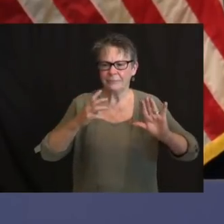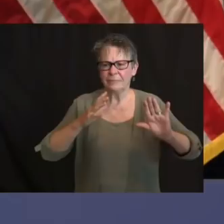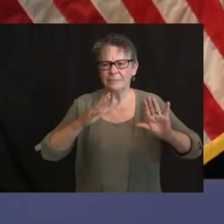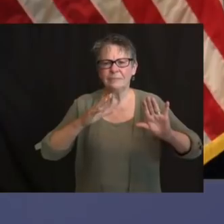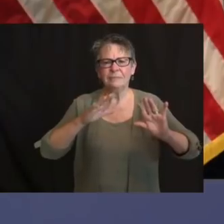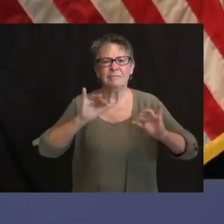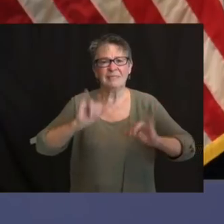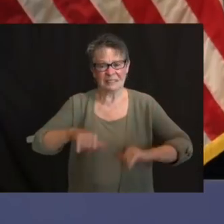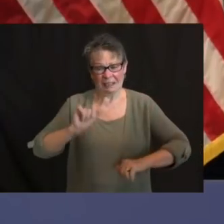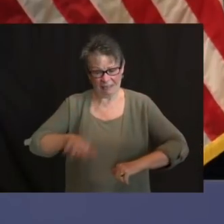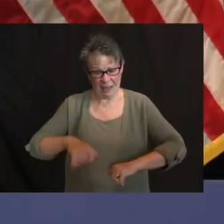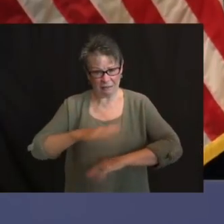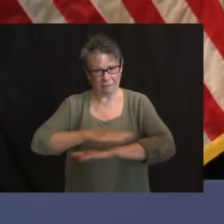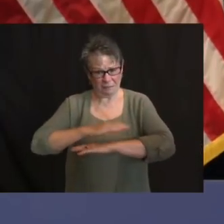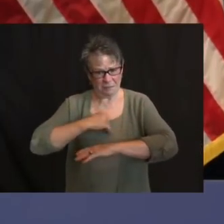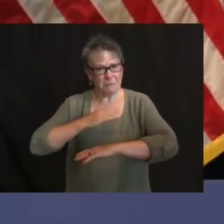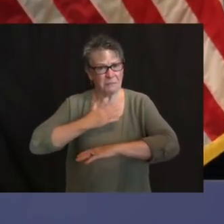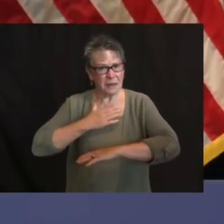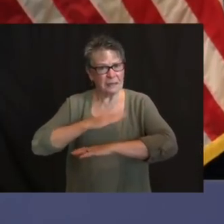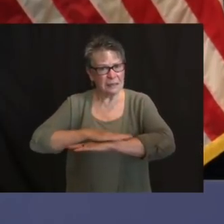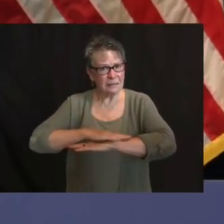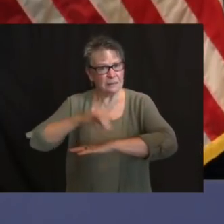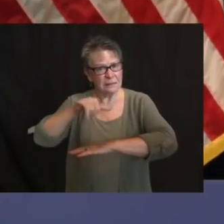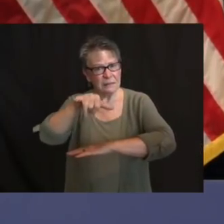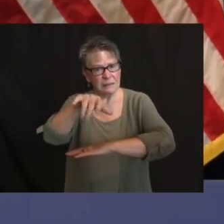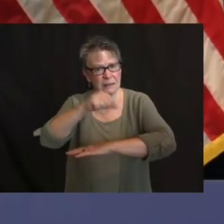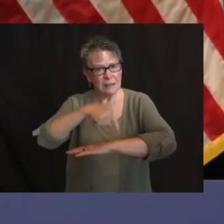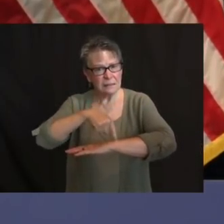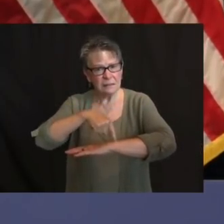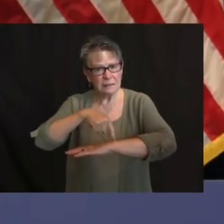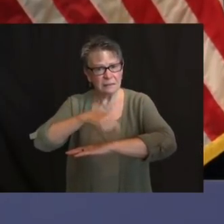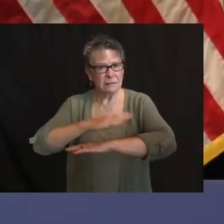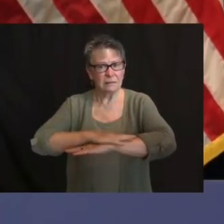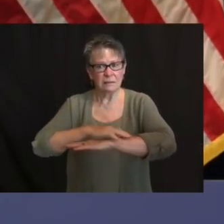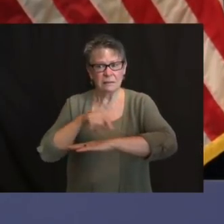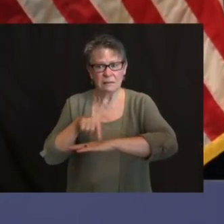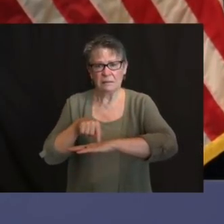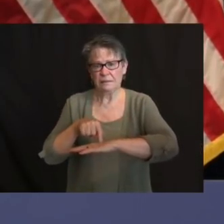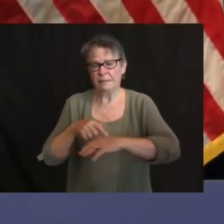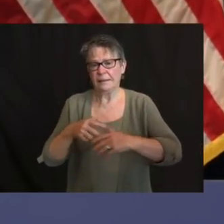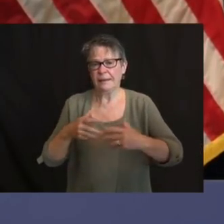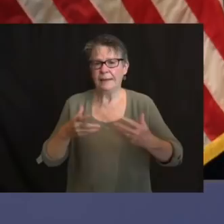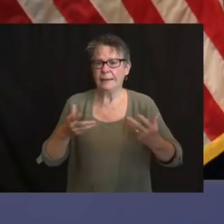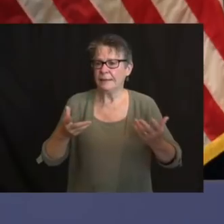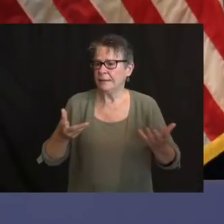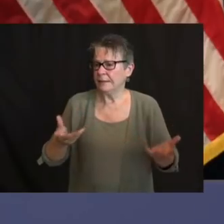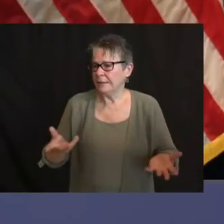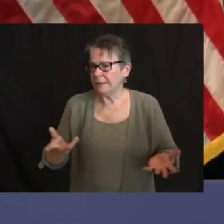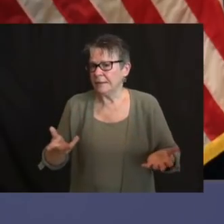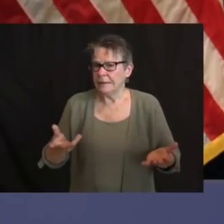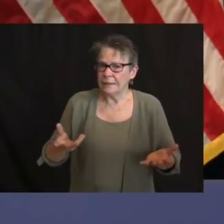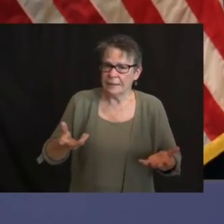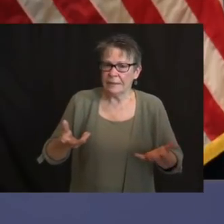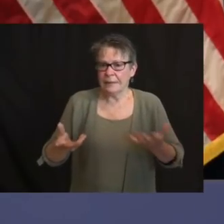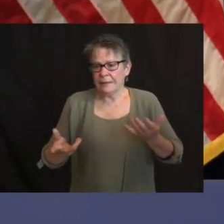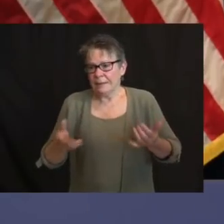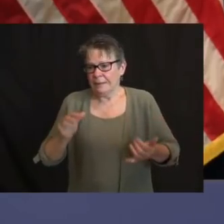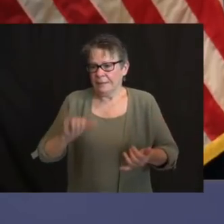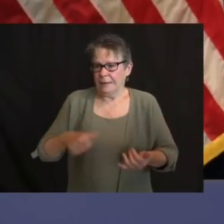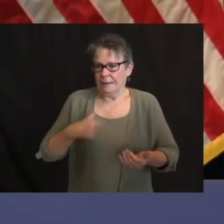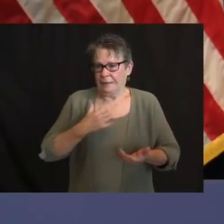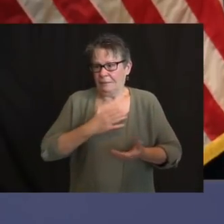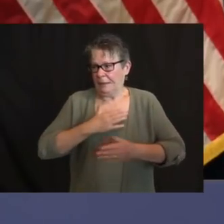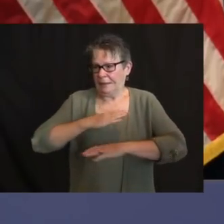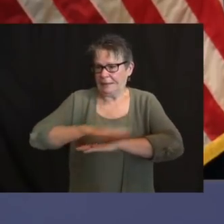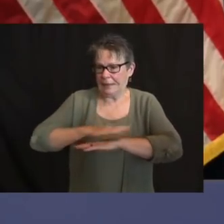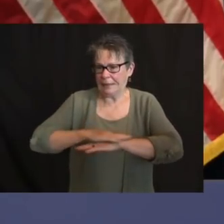his I'll be charitable, uneven history as it relates to race. And